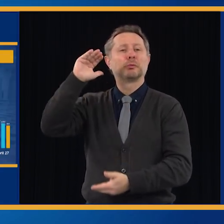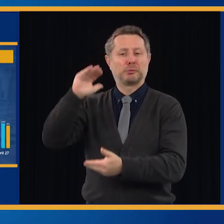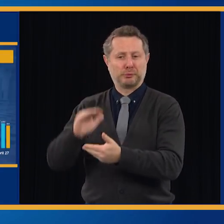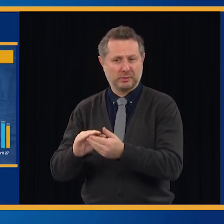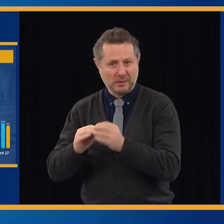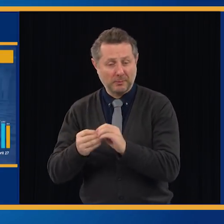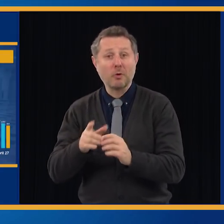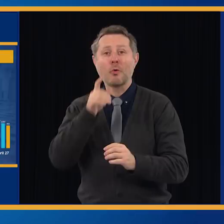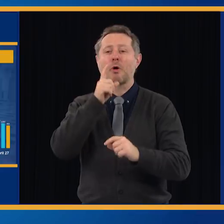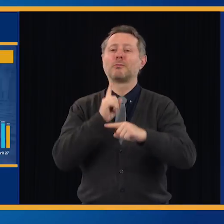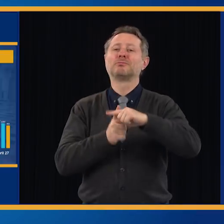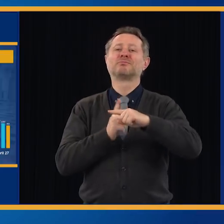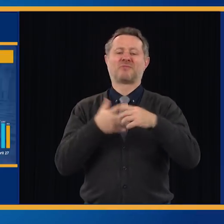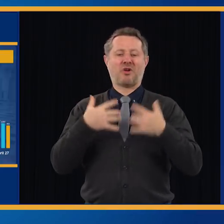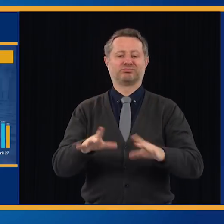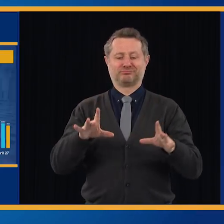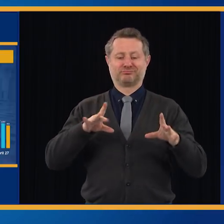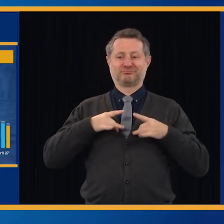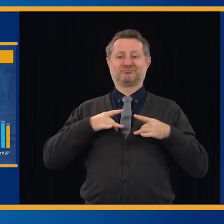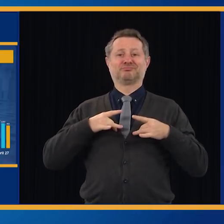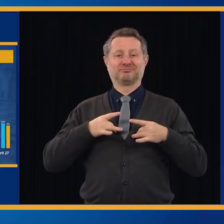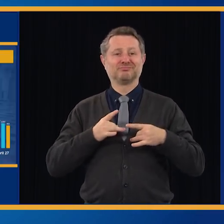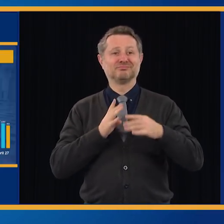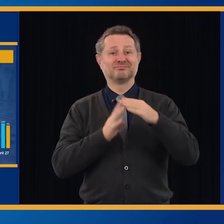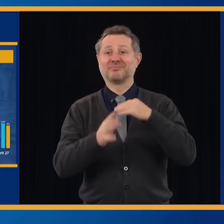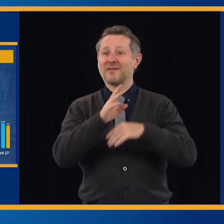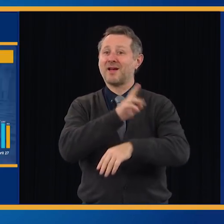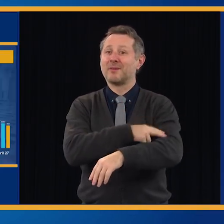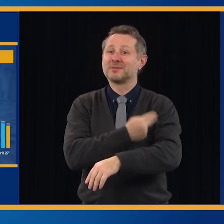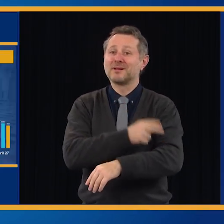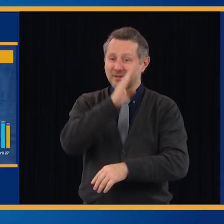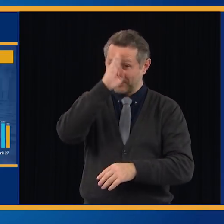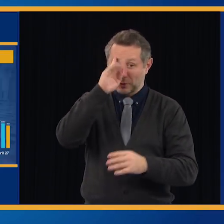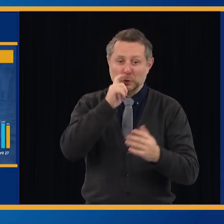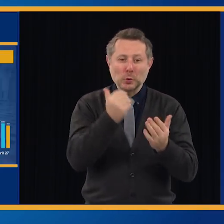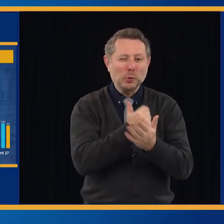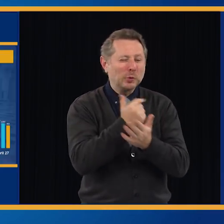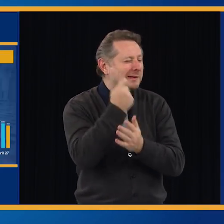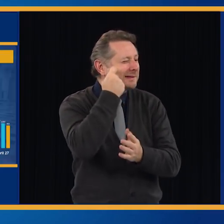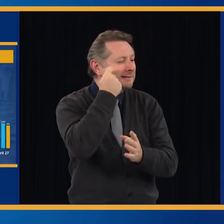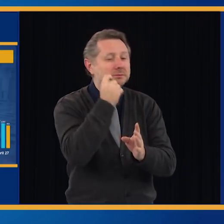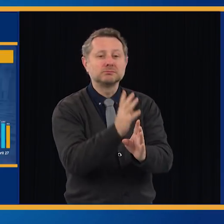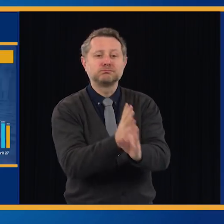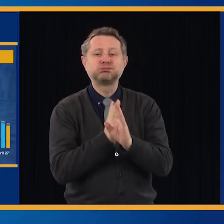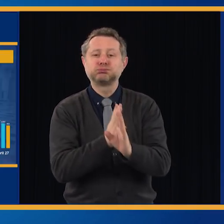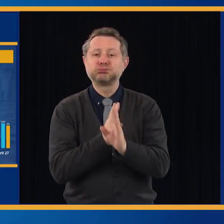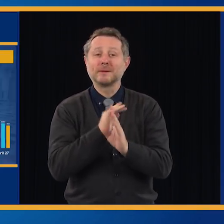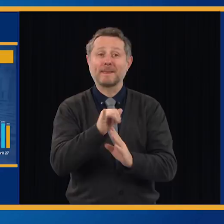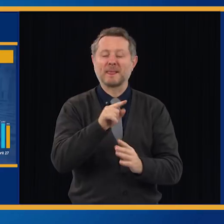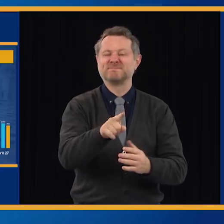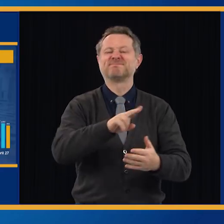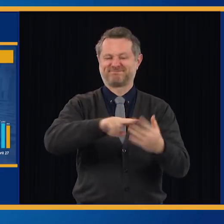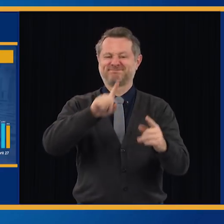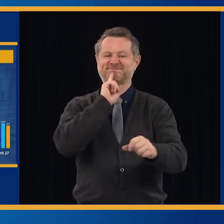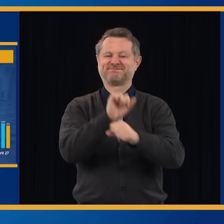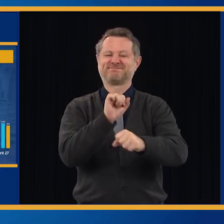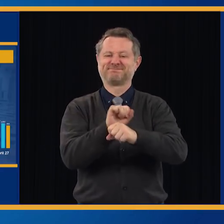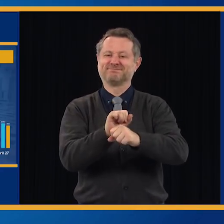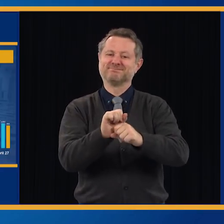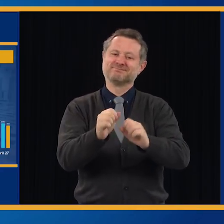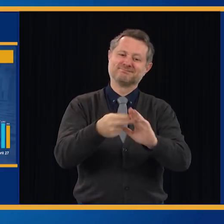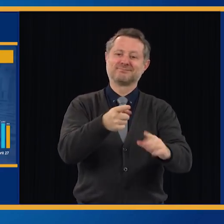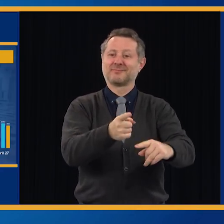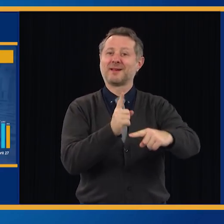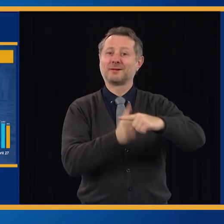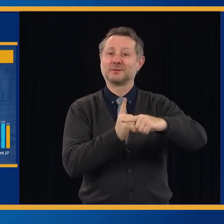day, these are new people who are newly diagnosed with COVID. It's under